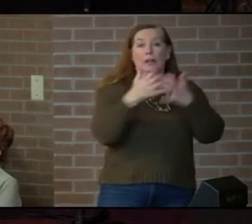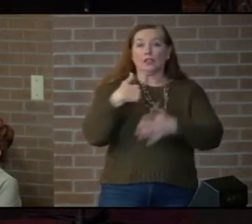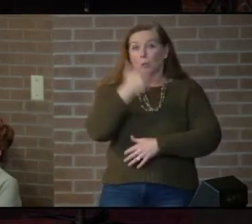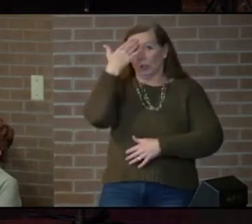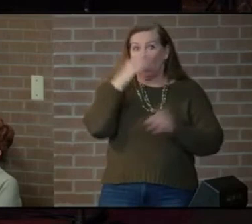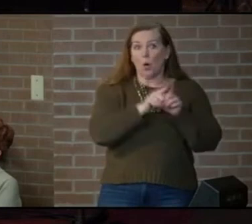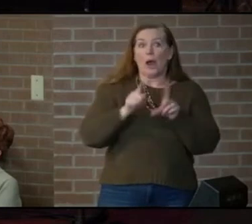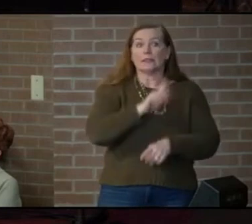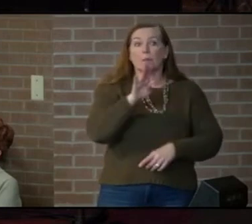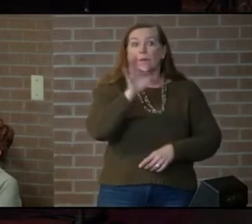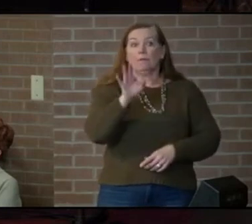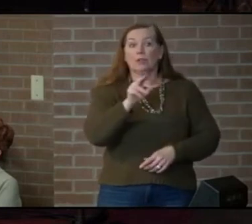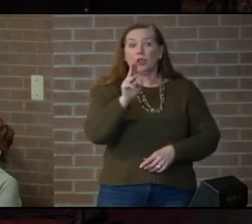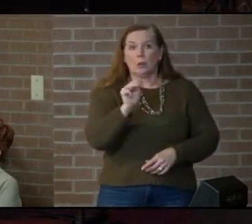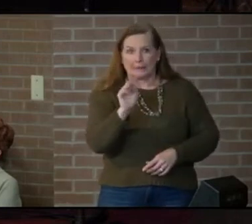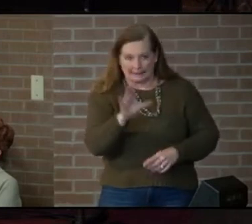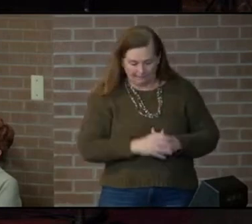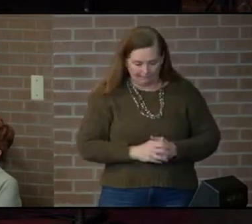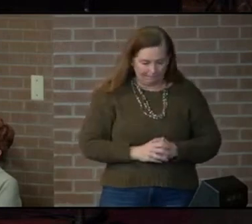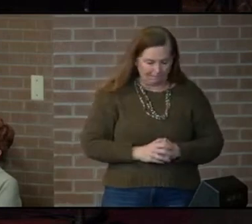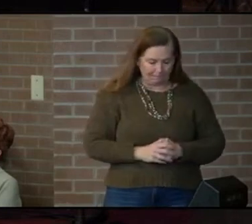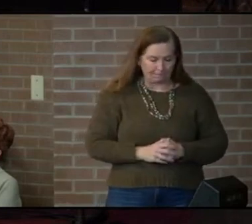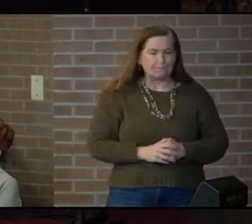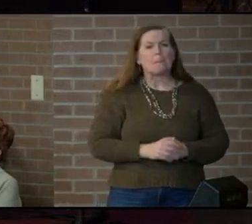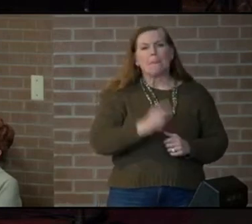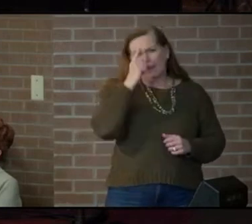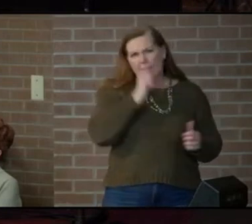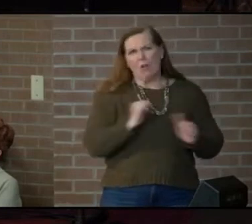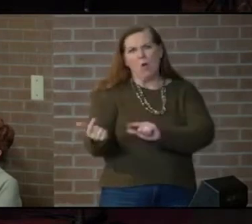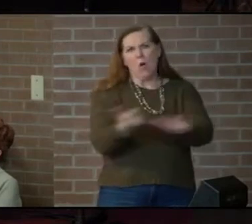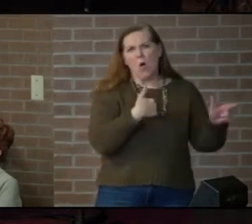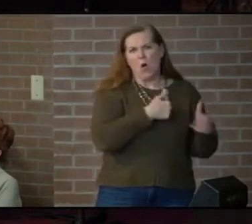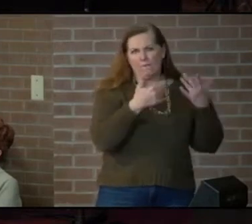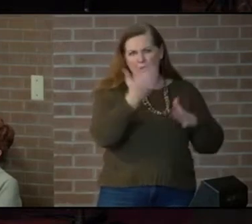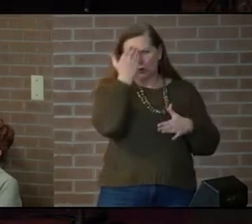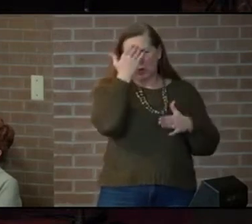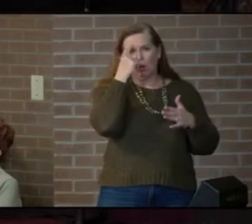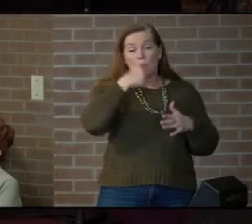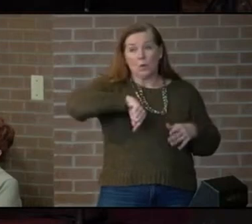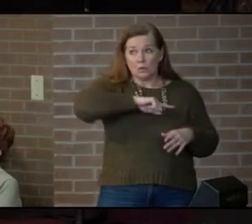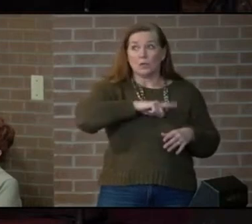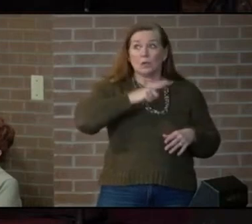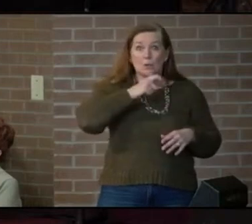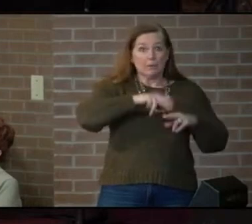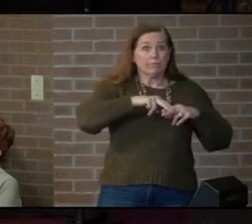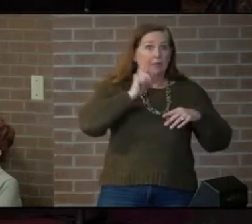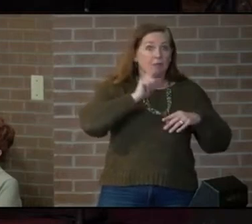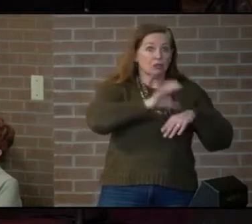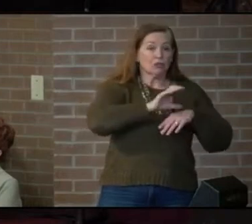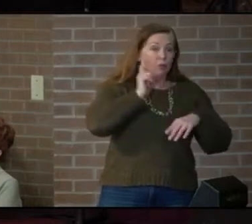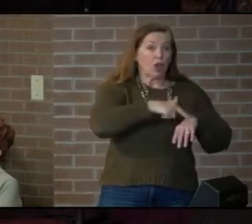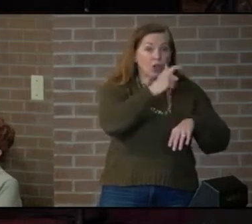as Broomfield UMC. Now, I think we all know, for those of us that have been in church a long time, it can be easy to stay